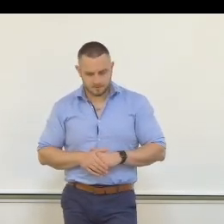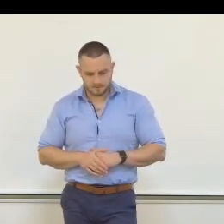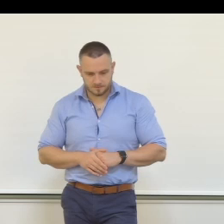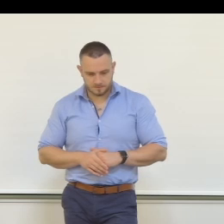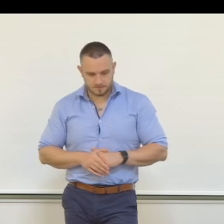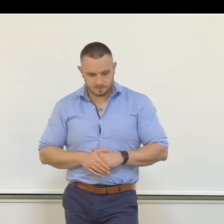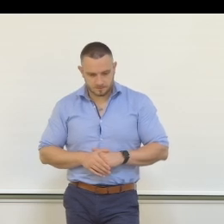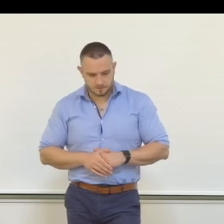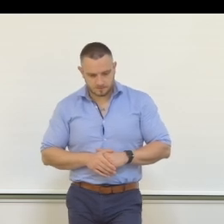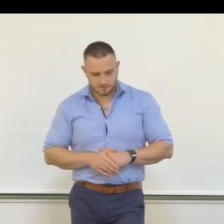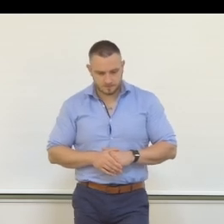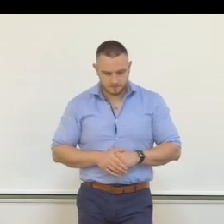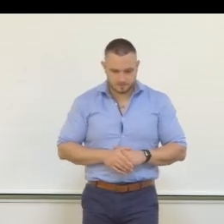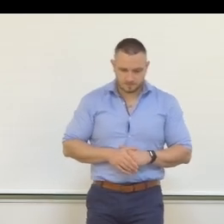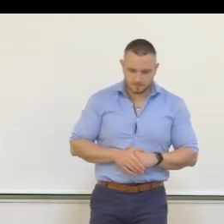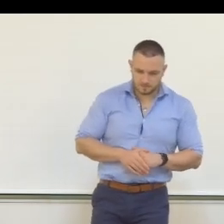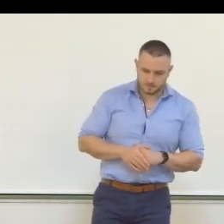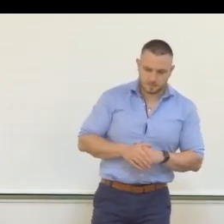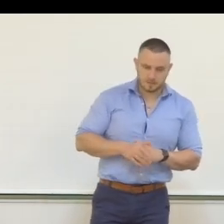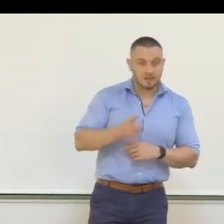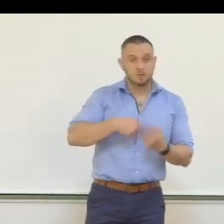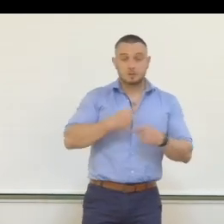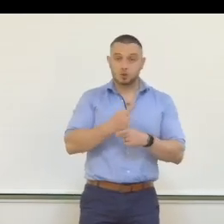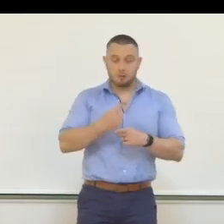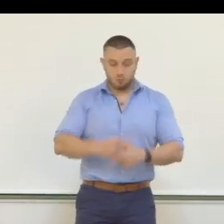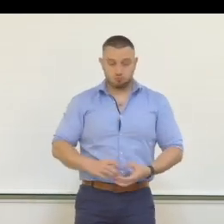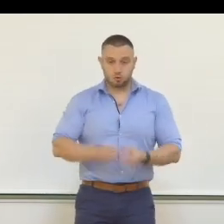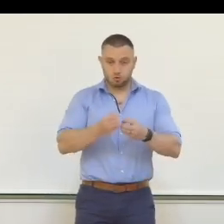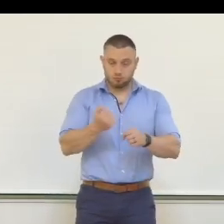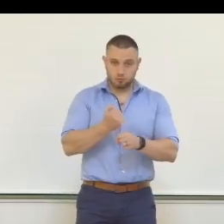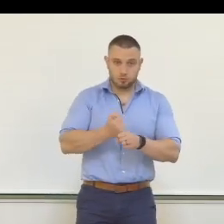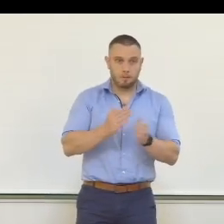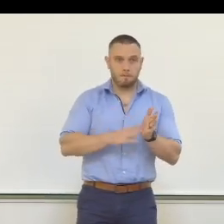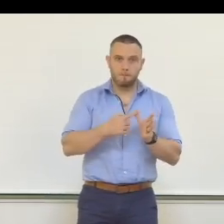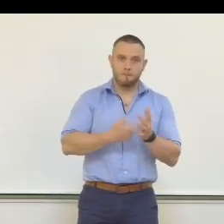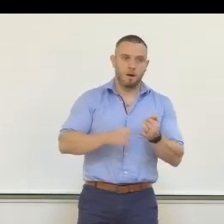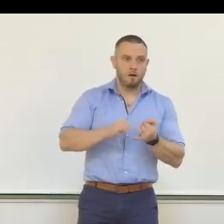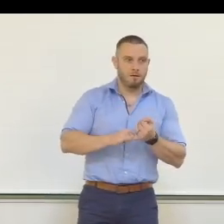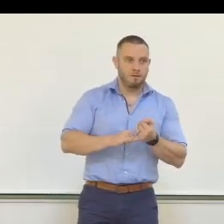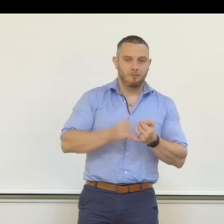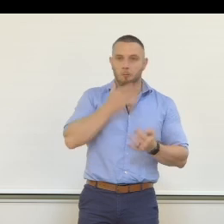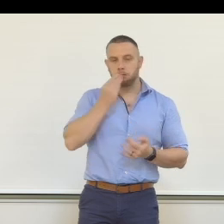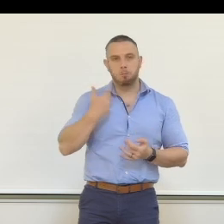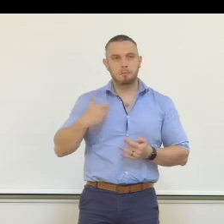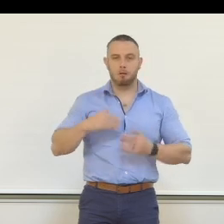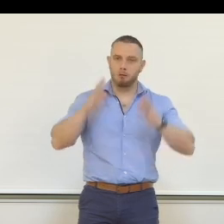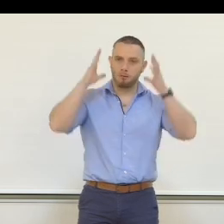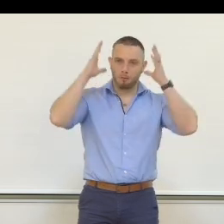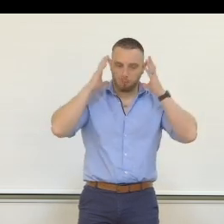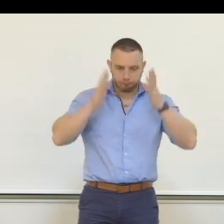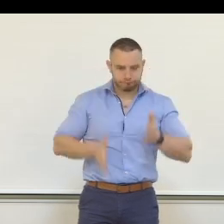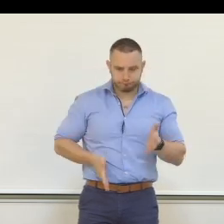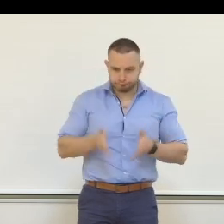And obviously, if you're talking about having production on Mars, it's not like we have people in their spacesuit going into